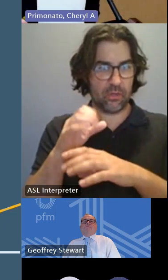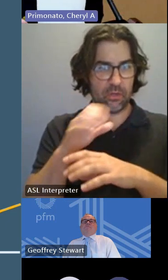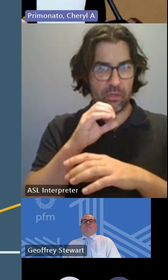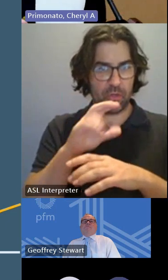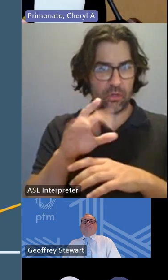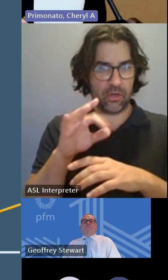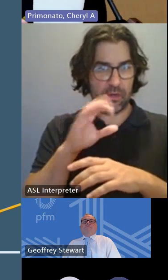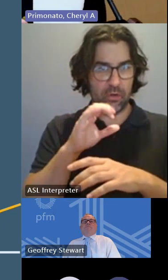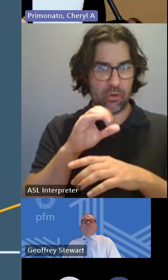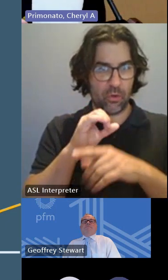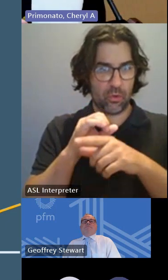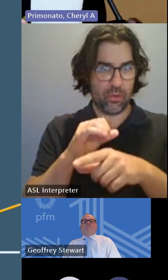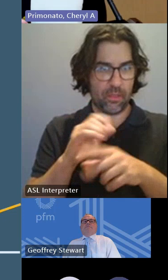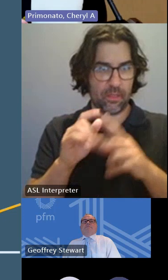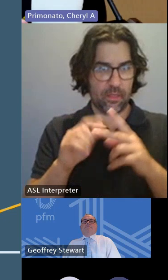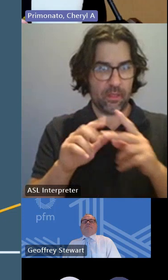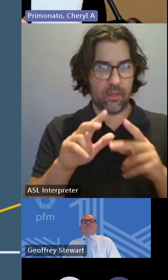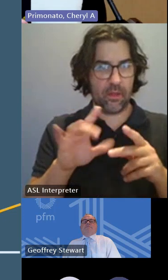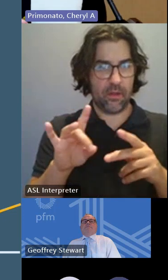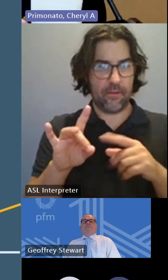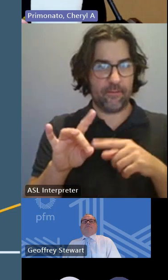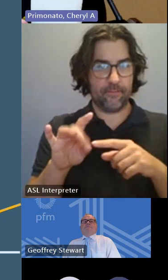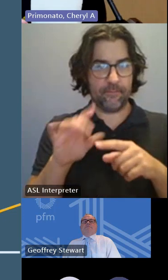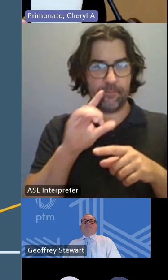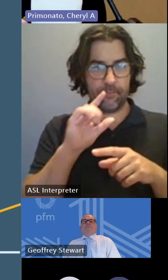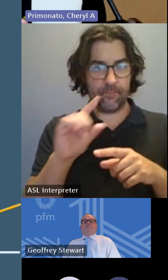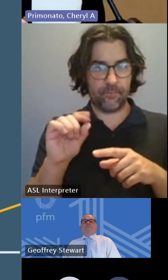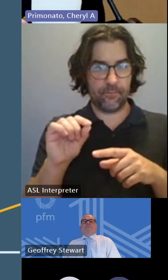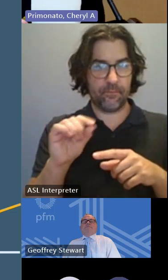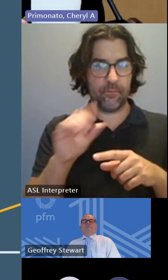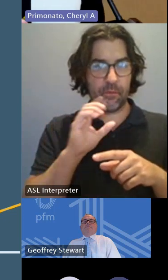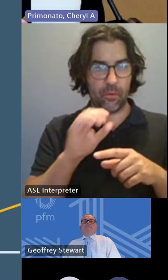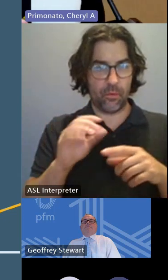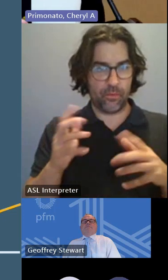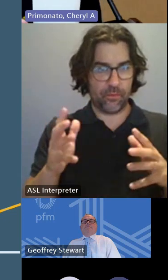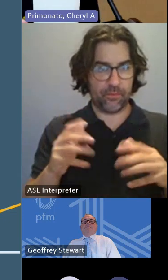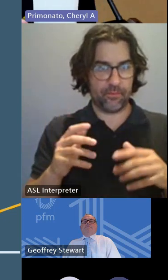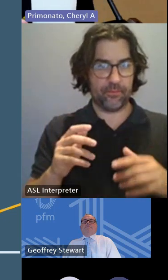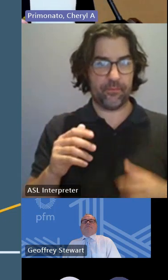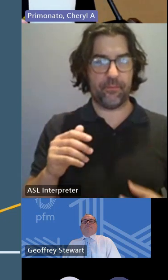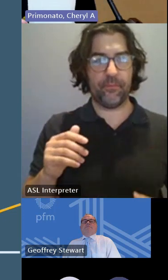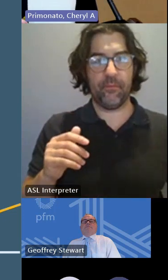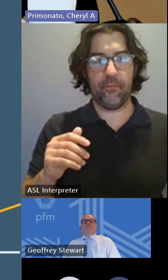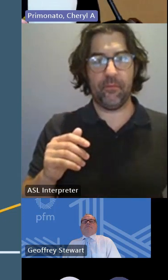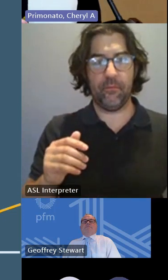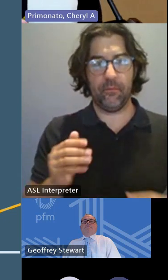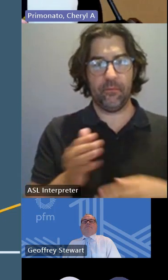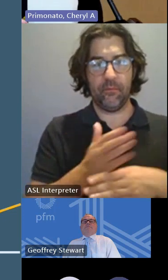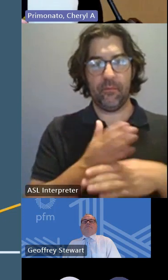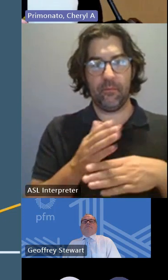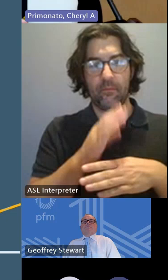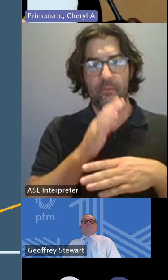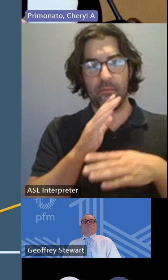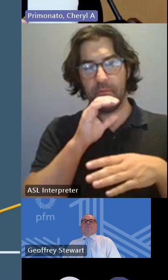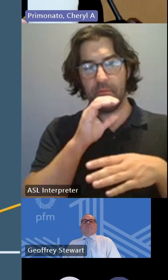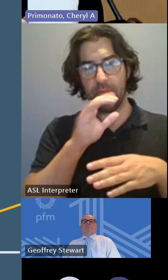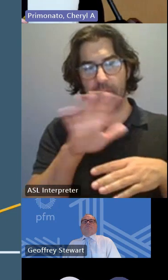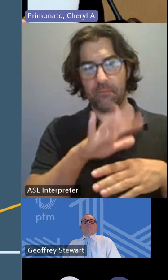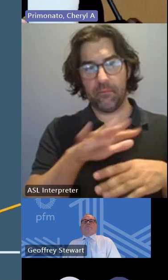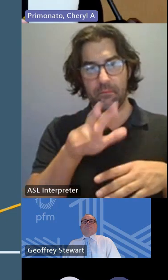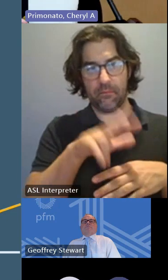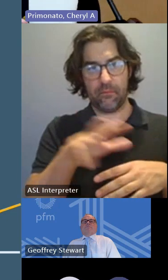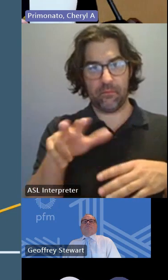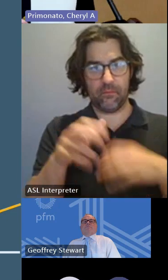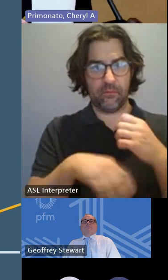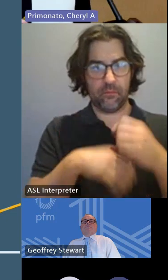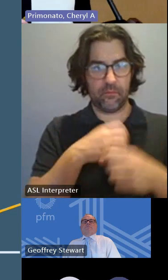old already, and the other 28 rail cars are 20 years old. So the average age of our fleet right now is about 33 years.